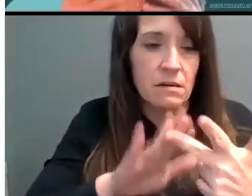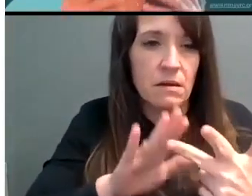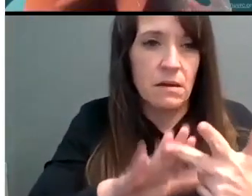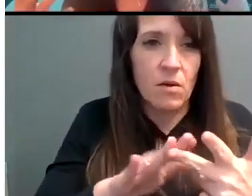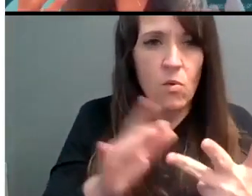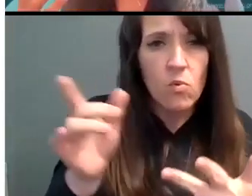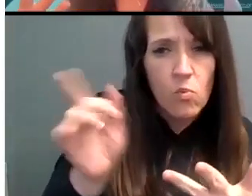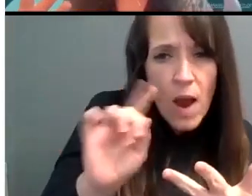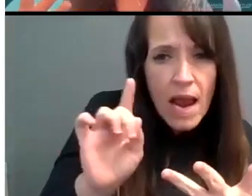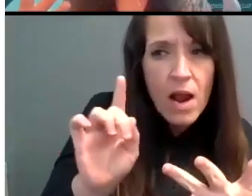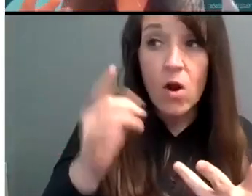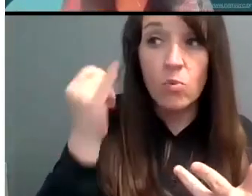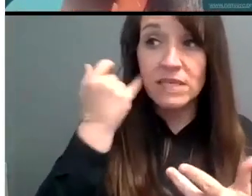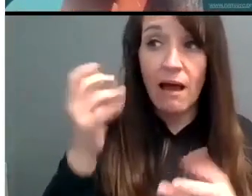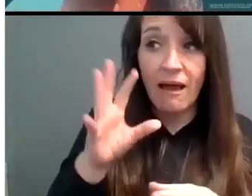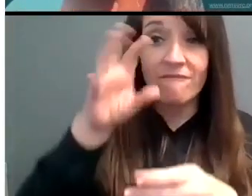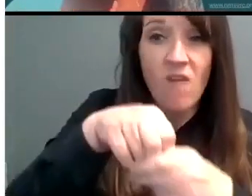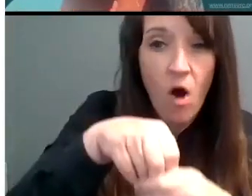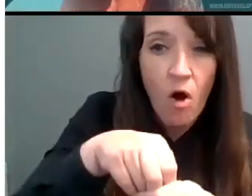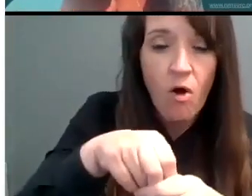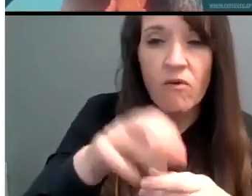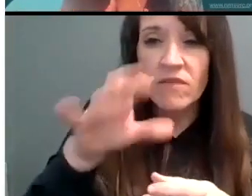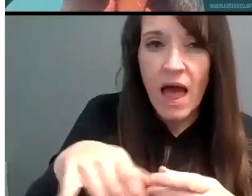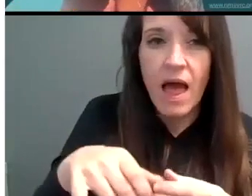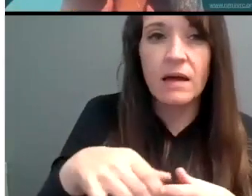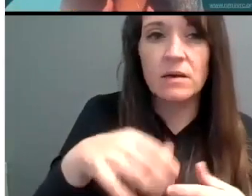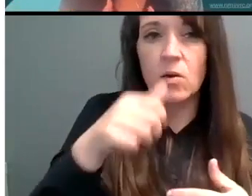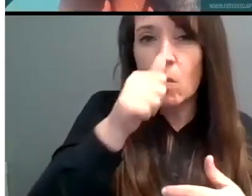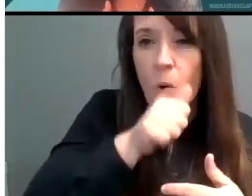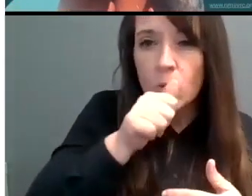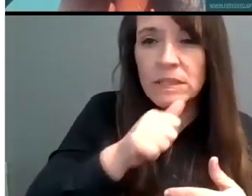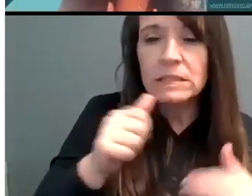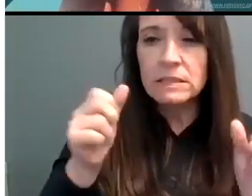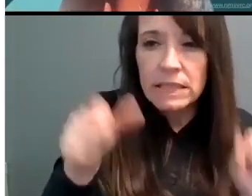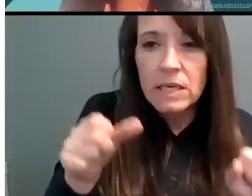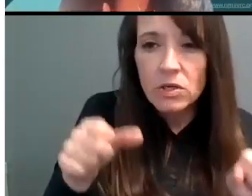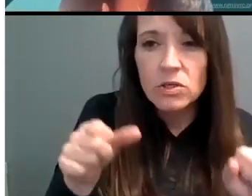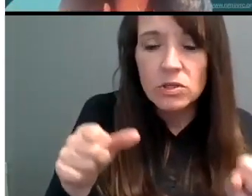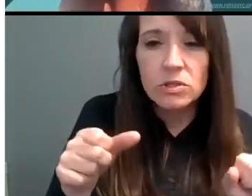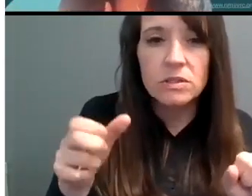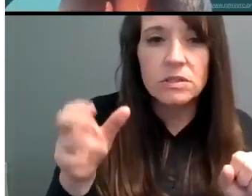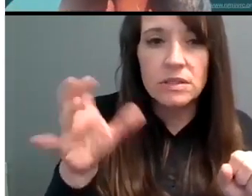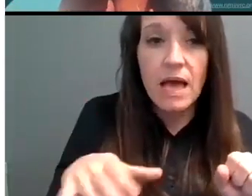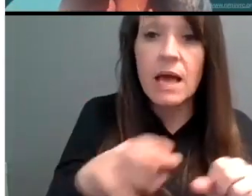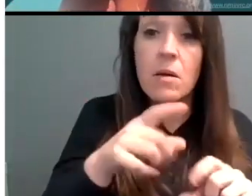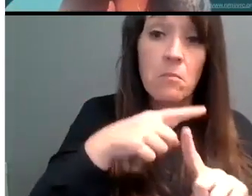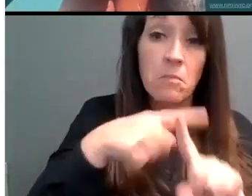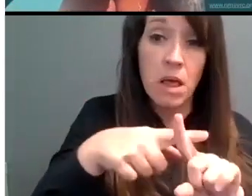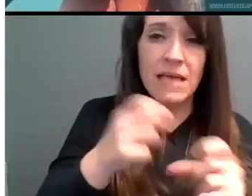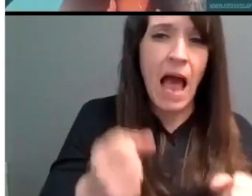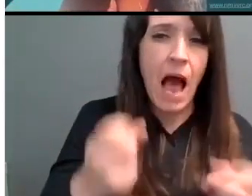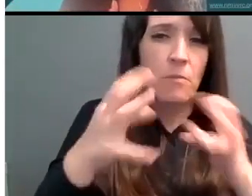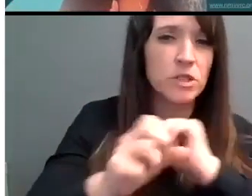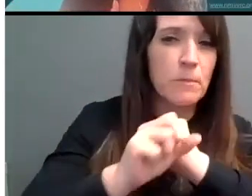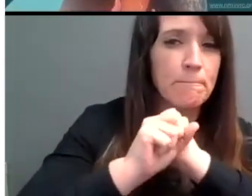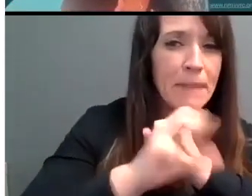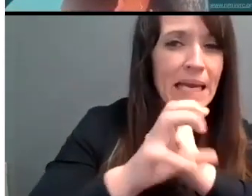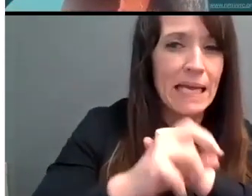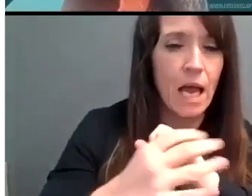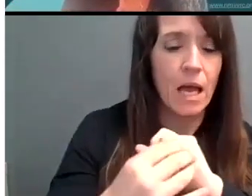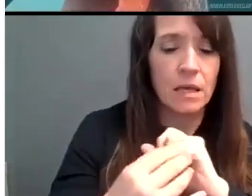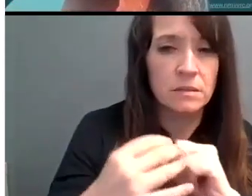it at, what types of incident it was, and then media exposure can actually have an impact as well on my